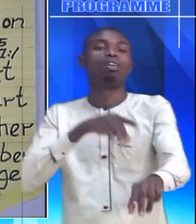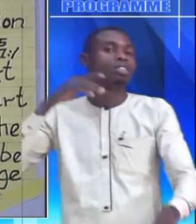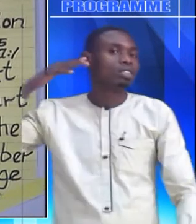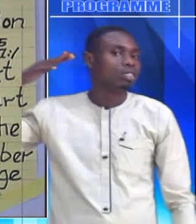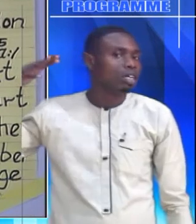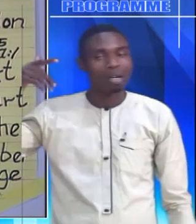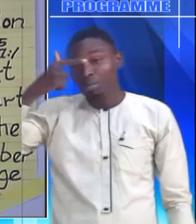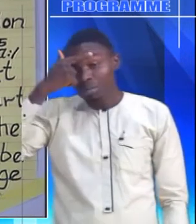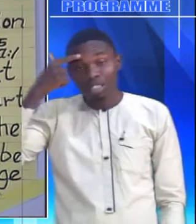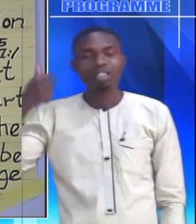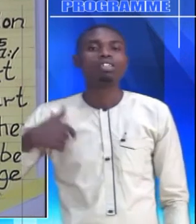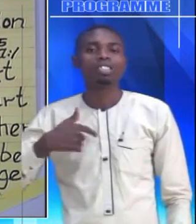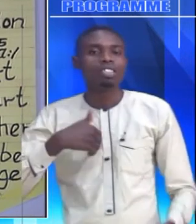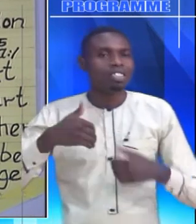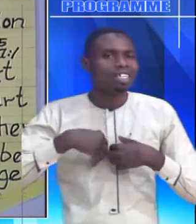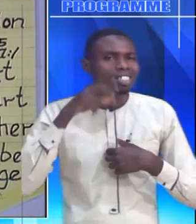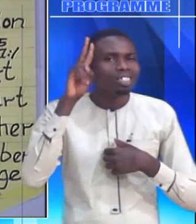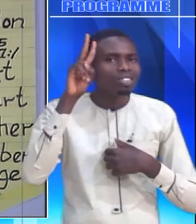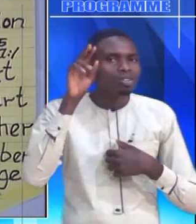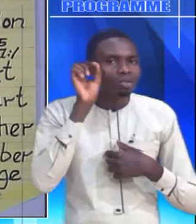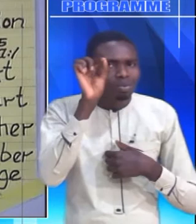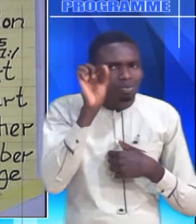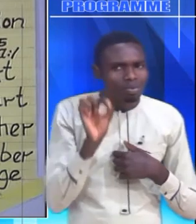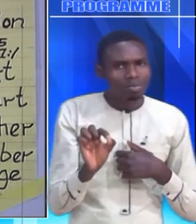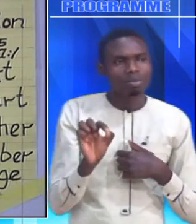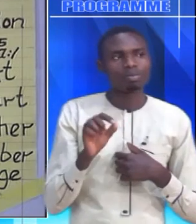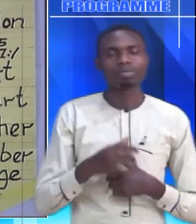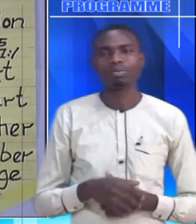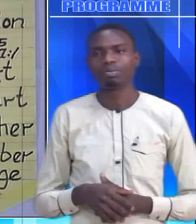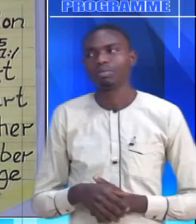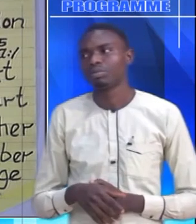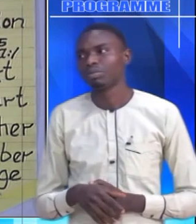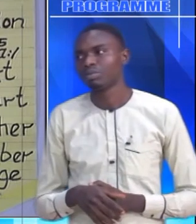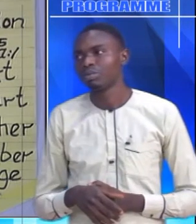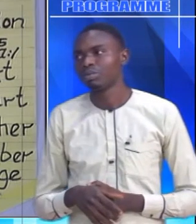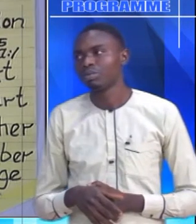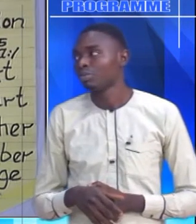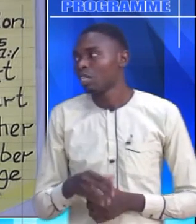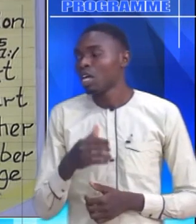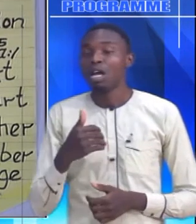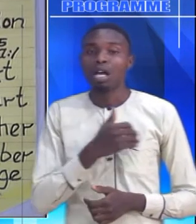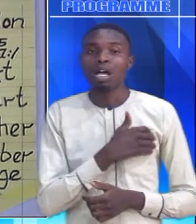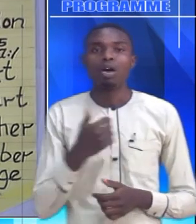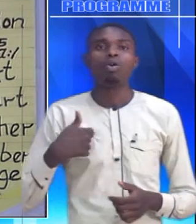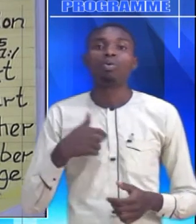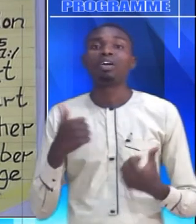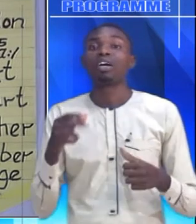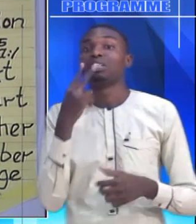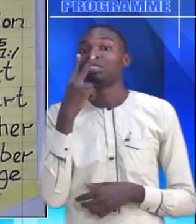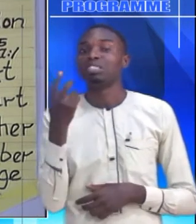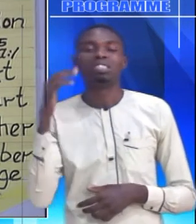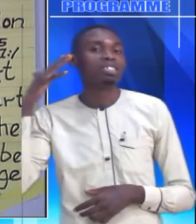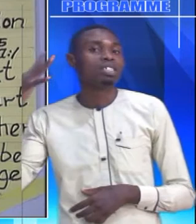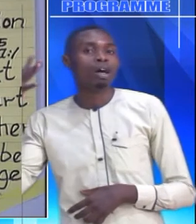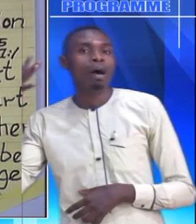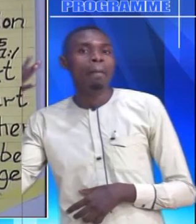has 2 dots after it. And we are seeing the appearance or the manifestation of this